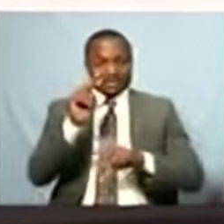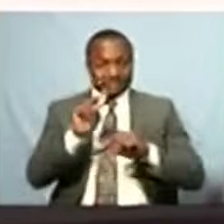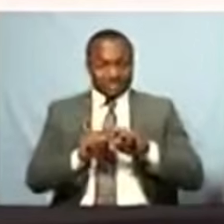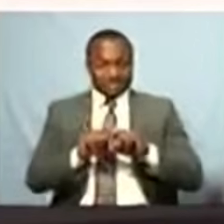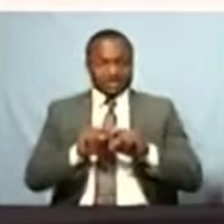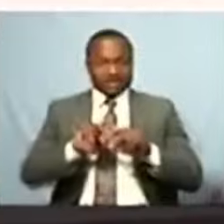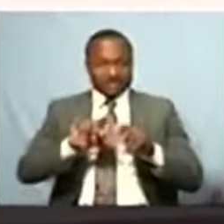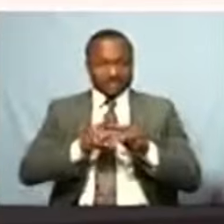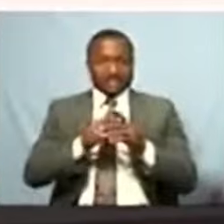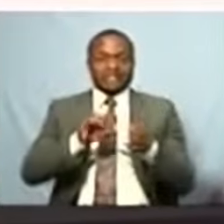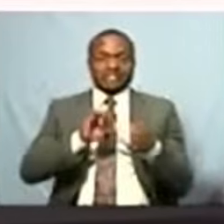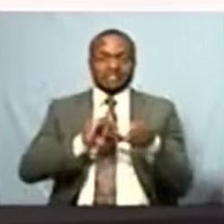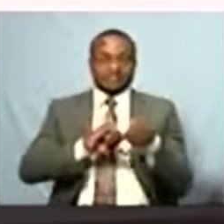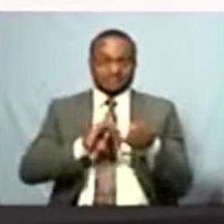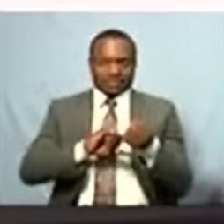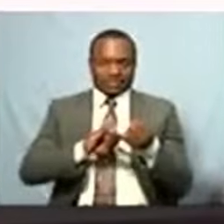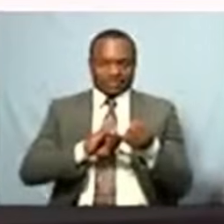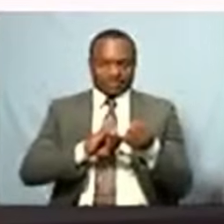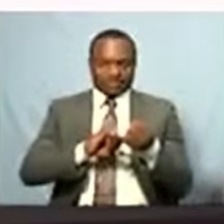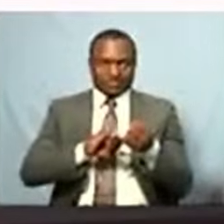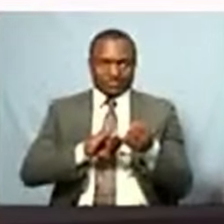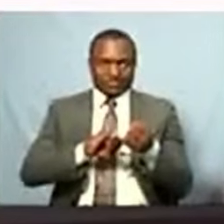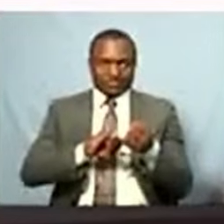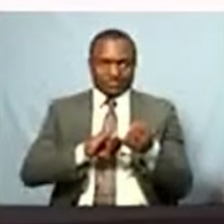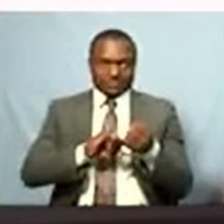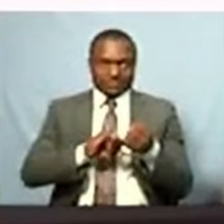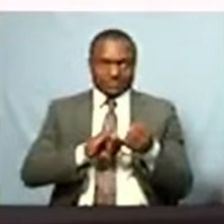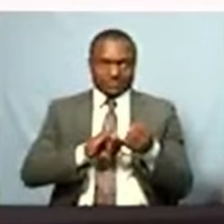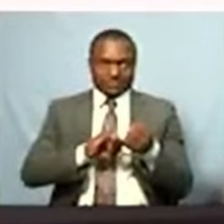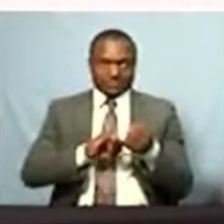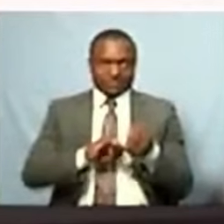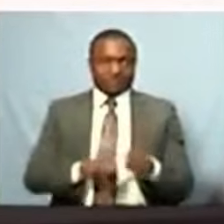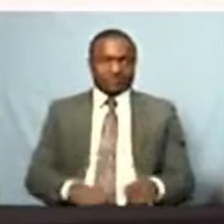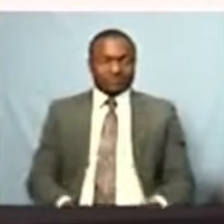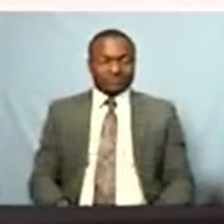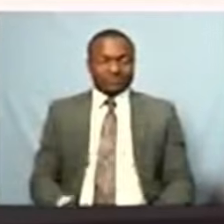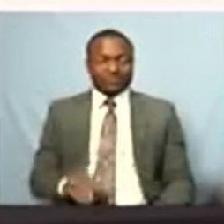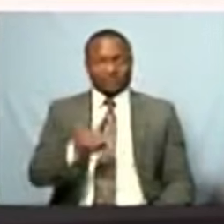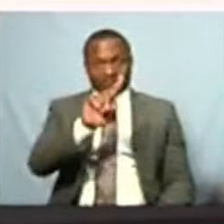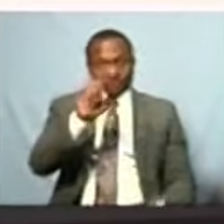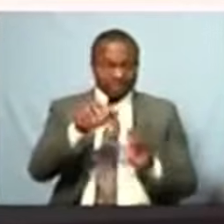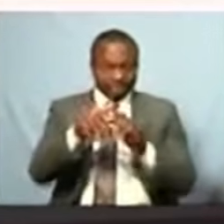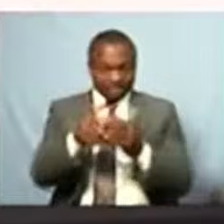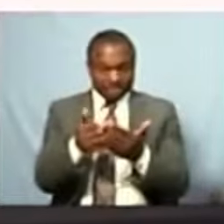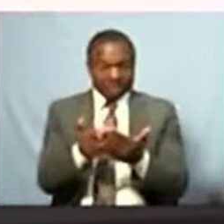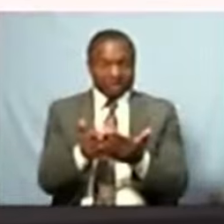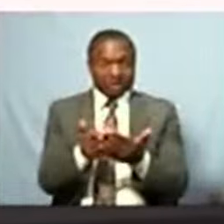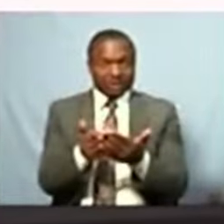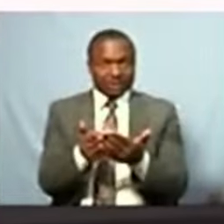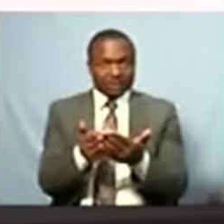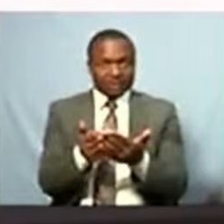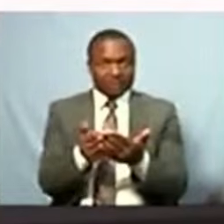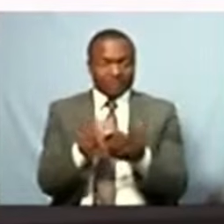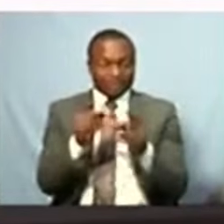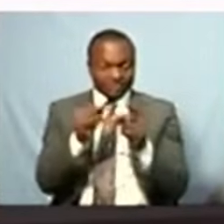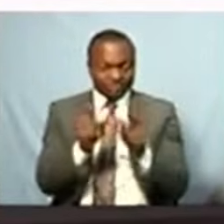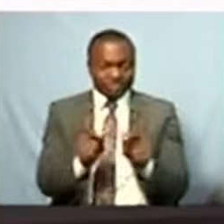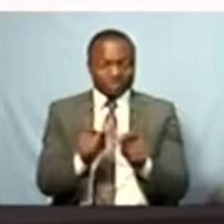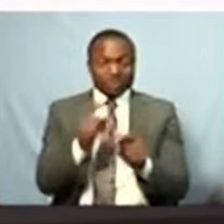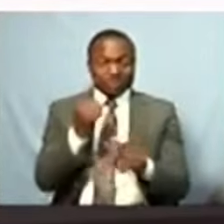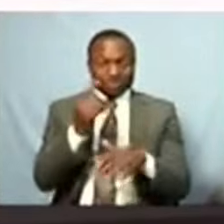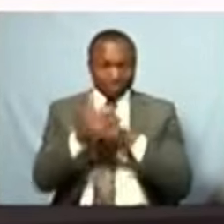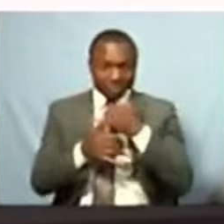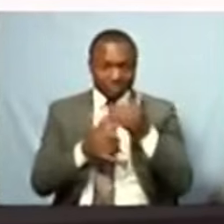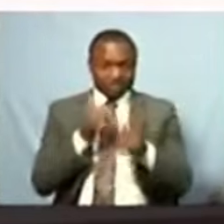in September. But by then, so the question is, how does it clock 1 year? Because